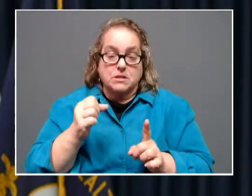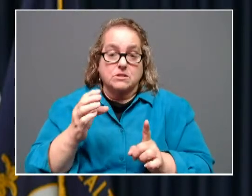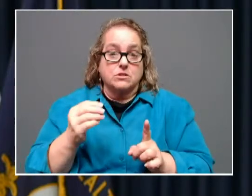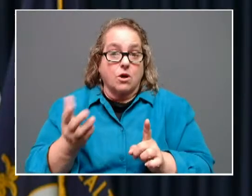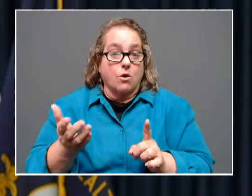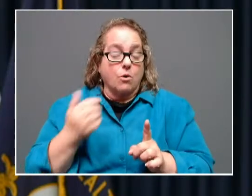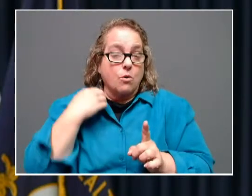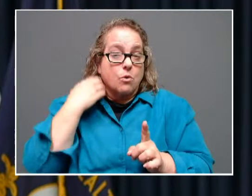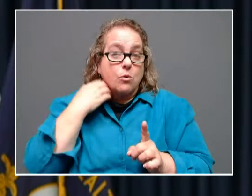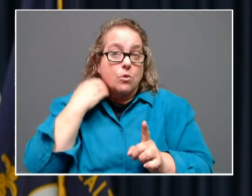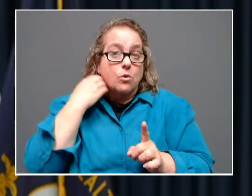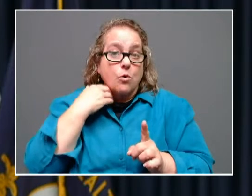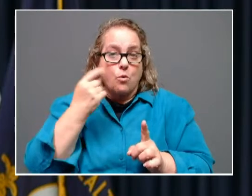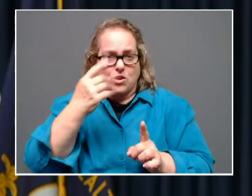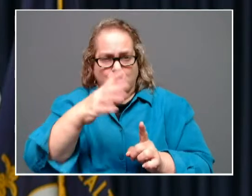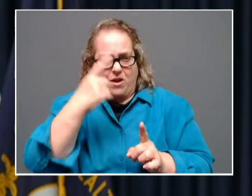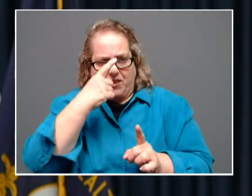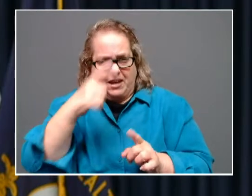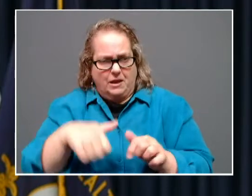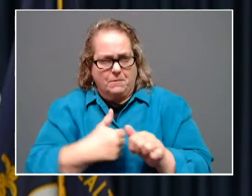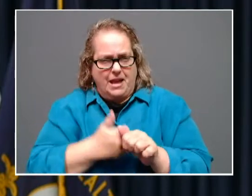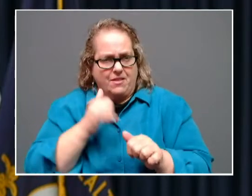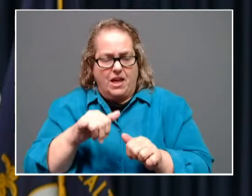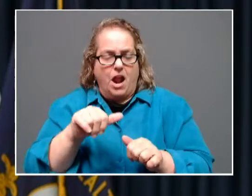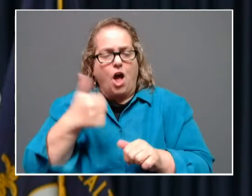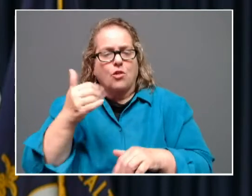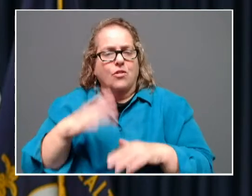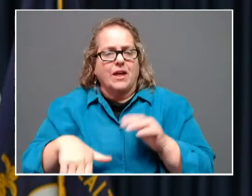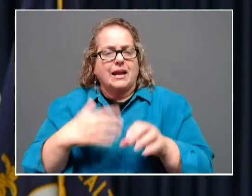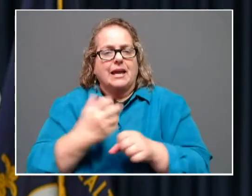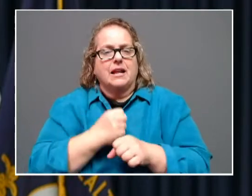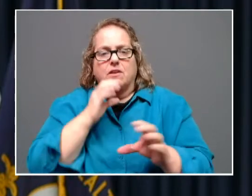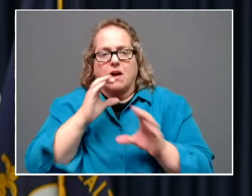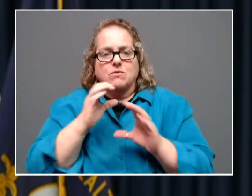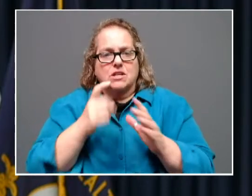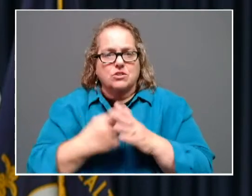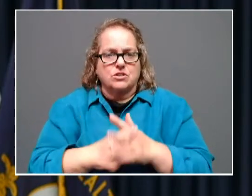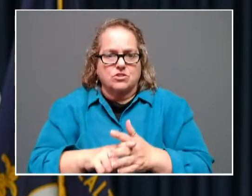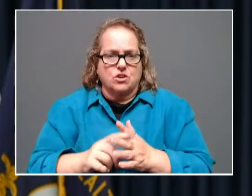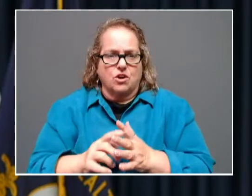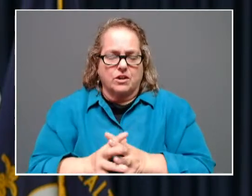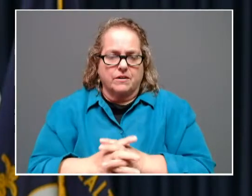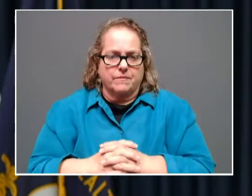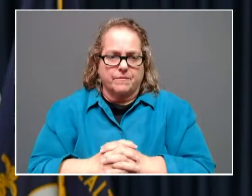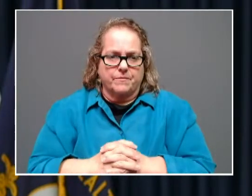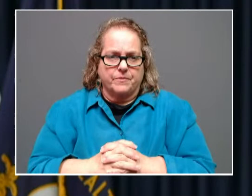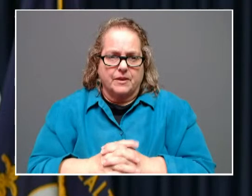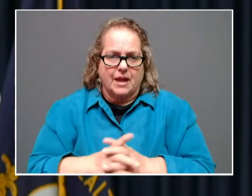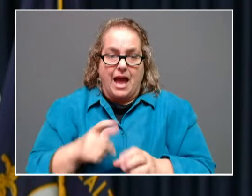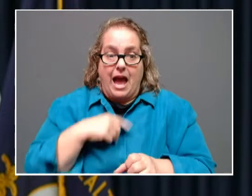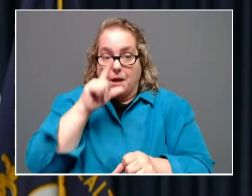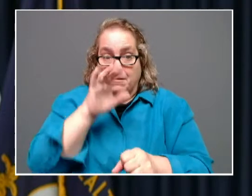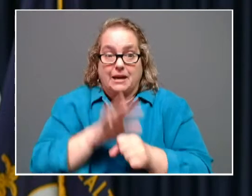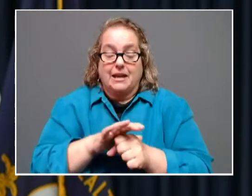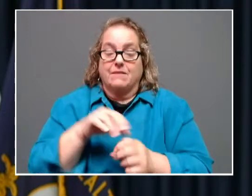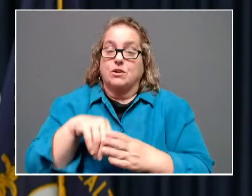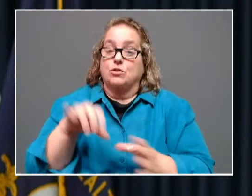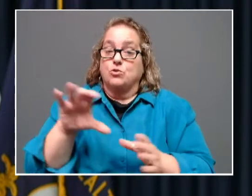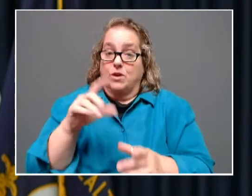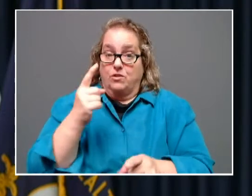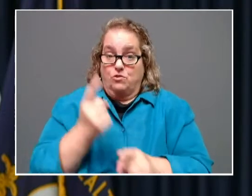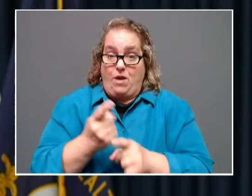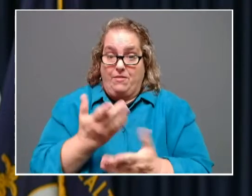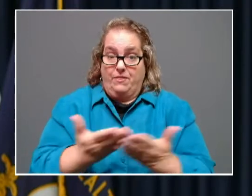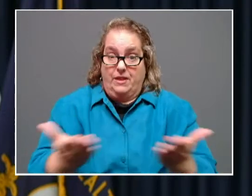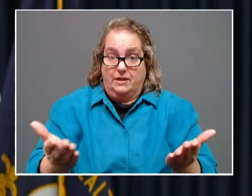what's the thinking behind this other than just getting the conversation started? I believe in doing the right thing. If I made